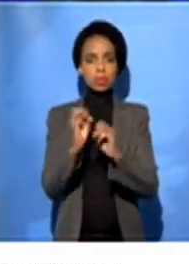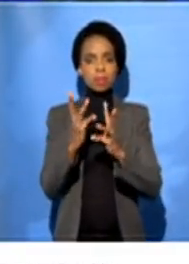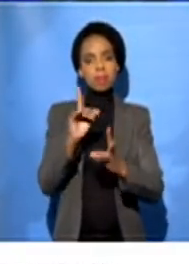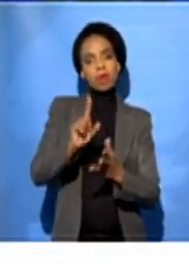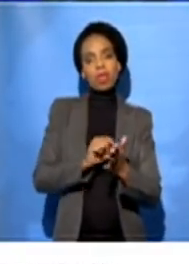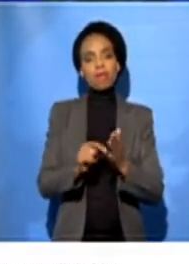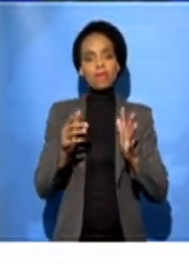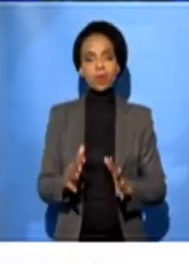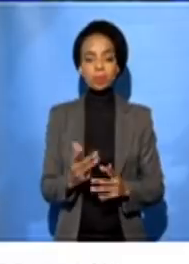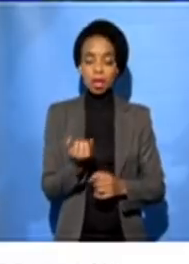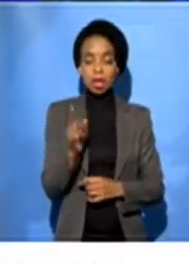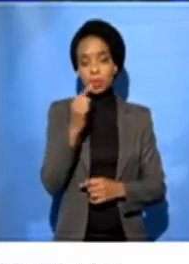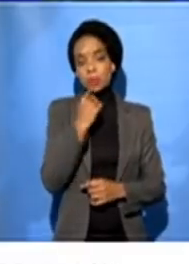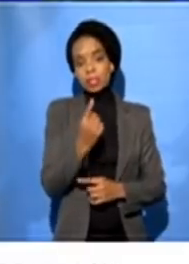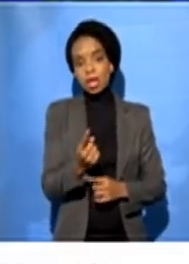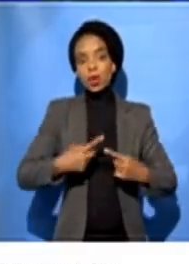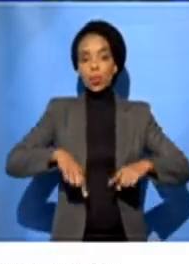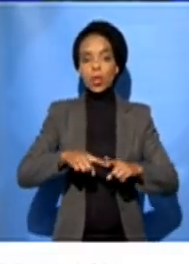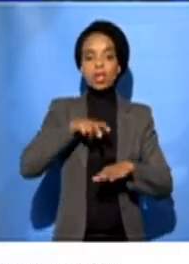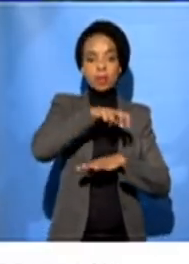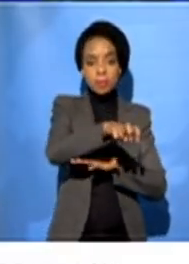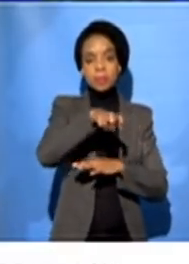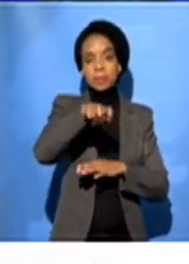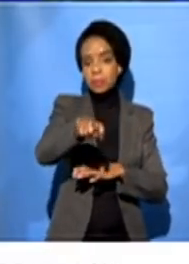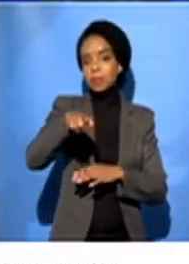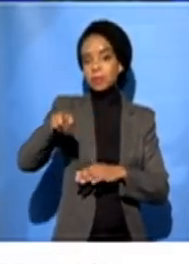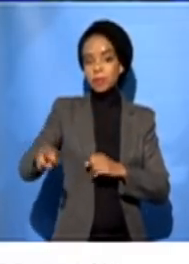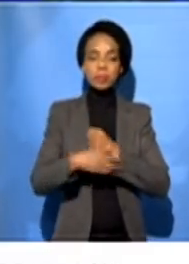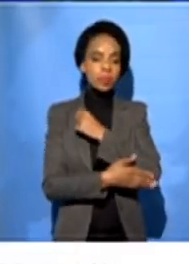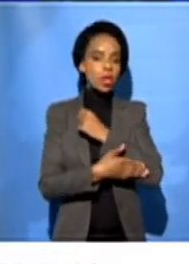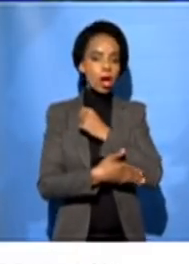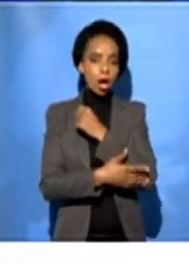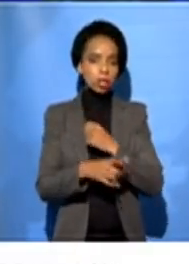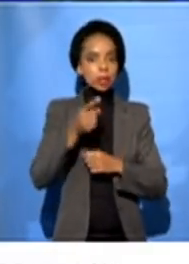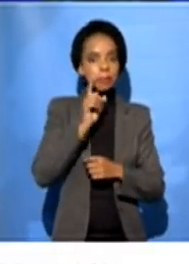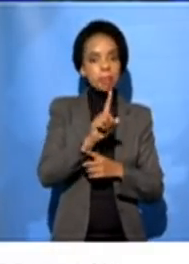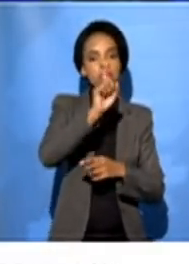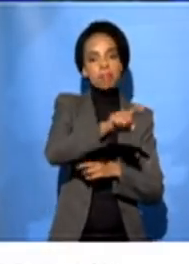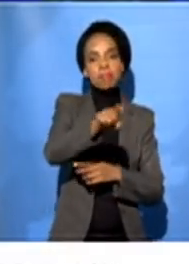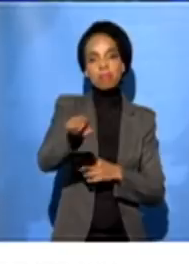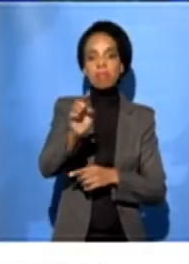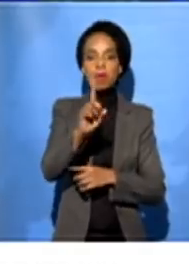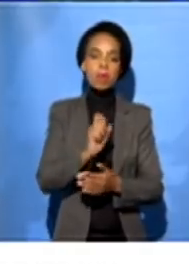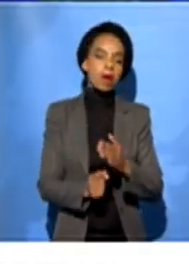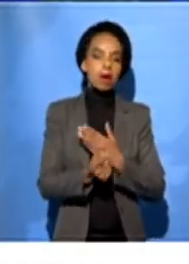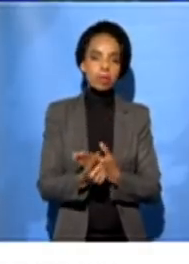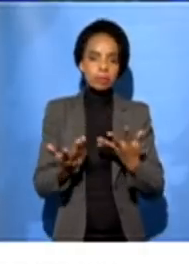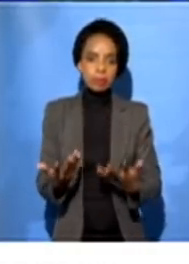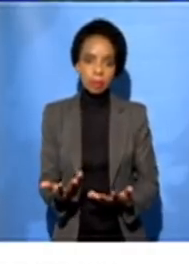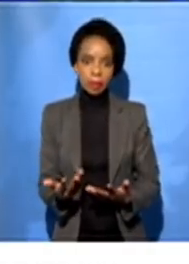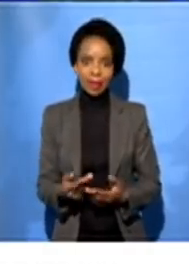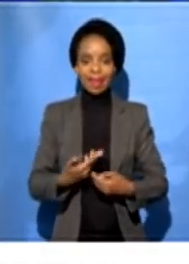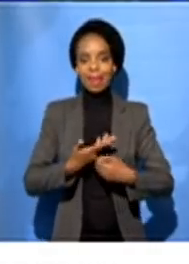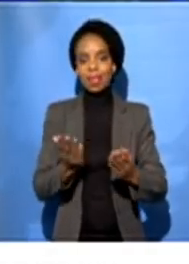say, we're going right around the country, catching up on the ground like nobody else can. Our team literally in every corner of